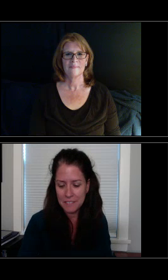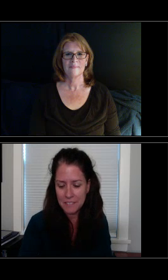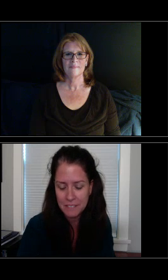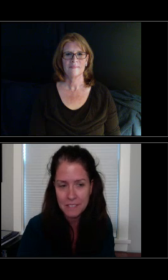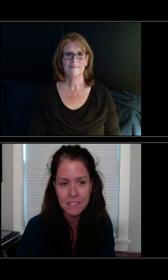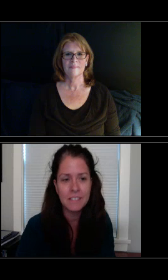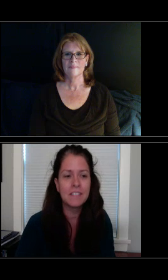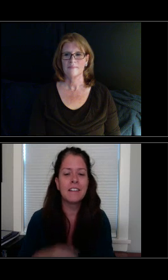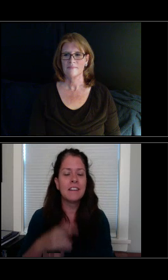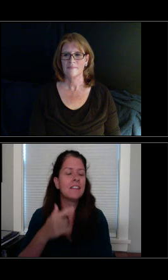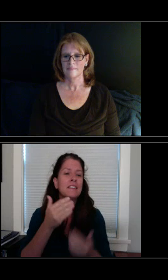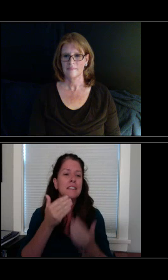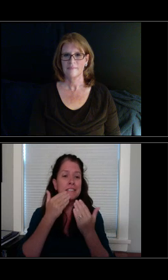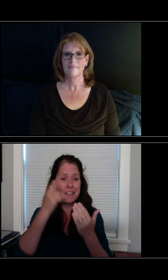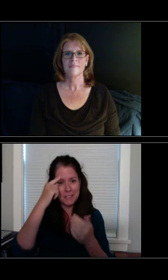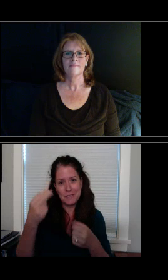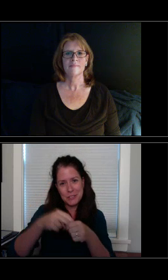Good evening, everyone.